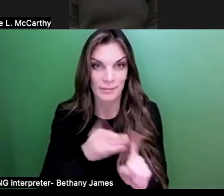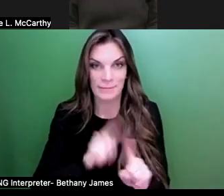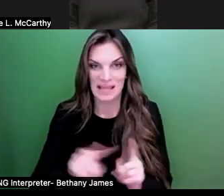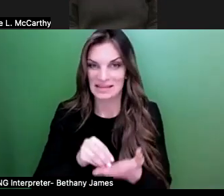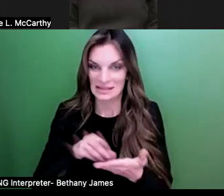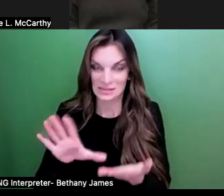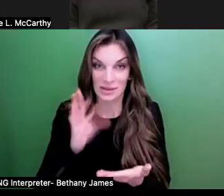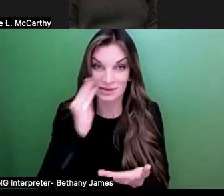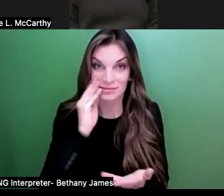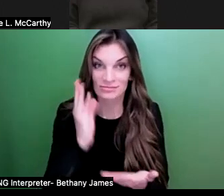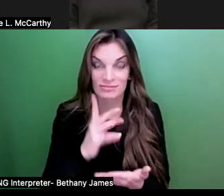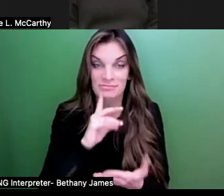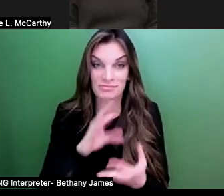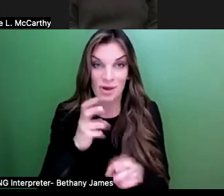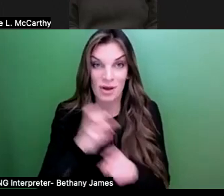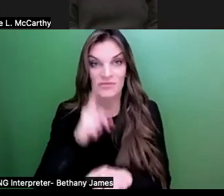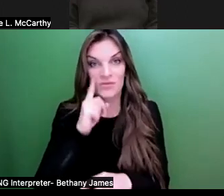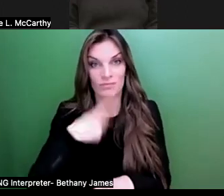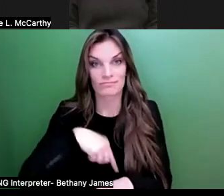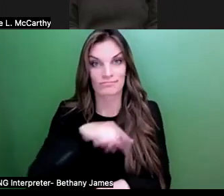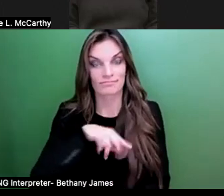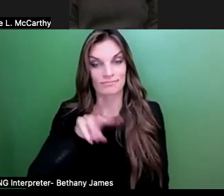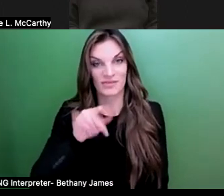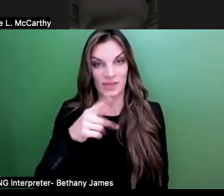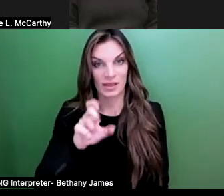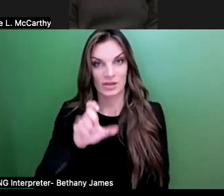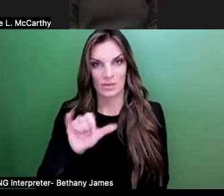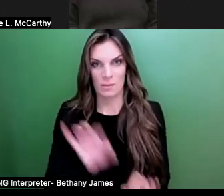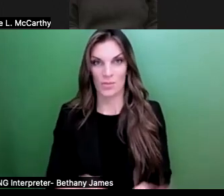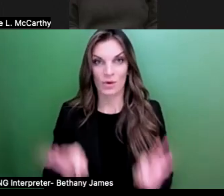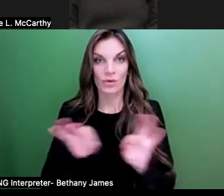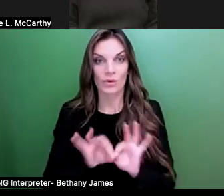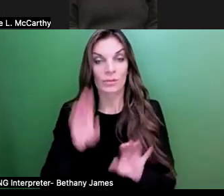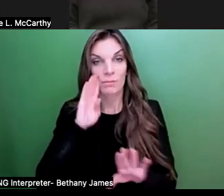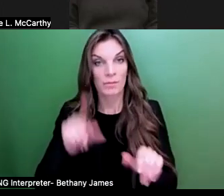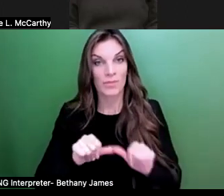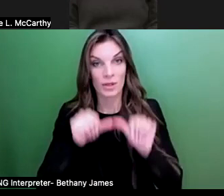for the village to make that a top priority. Long term,